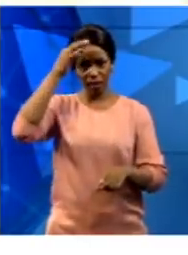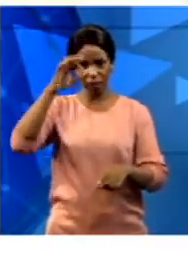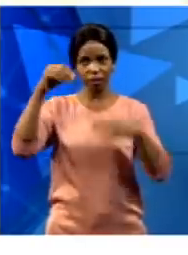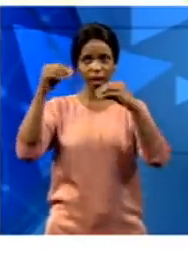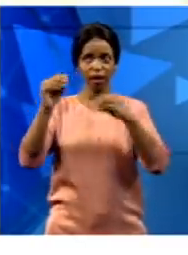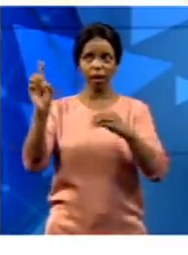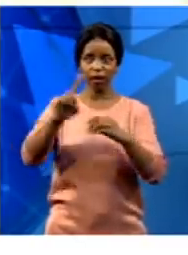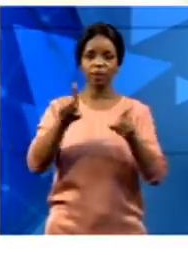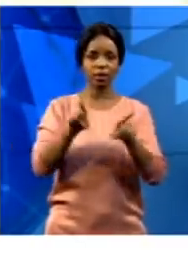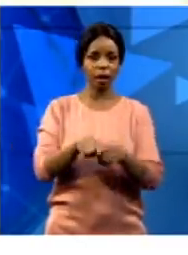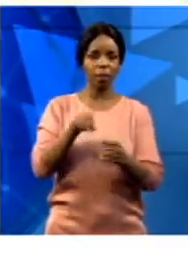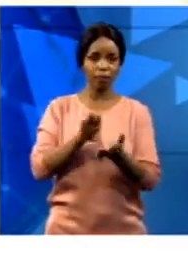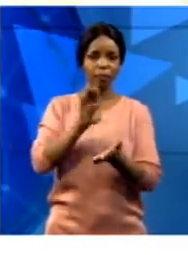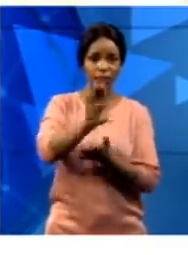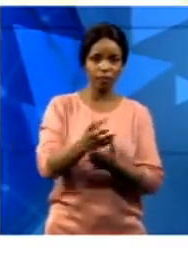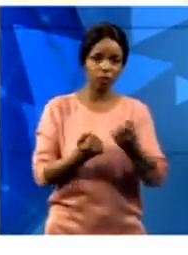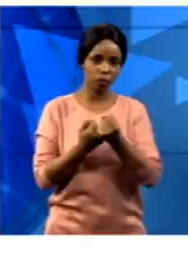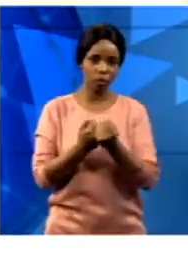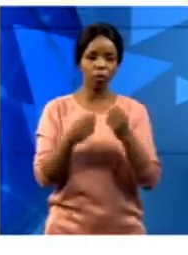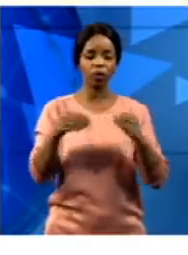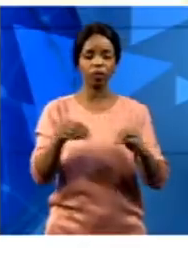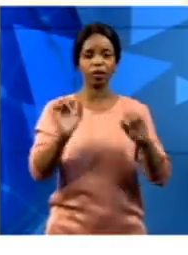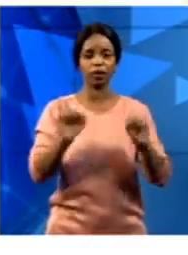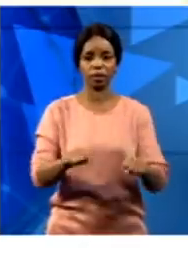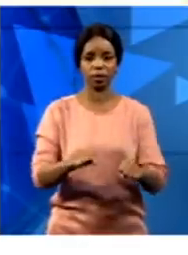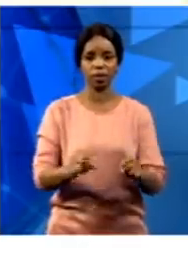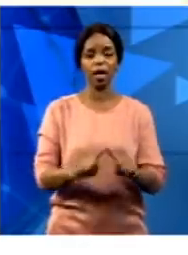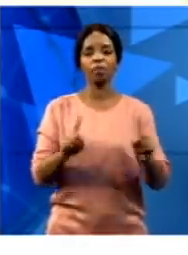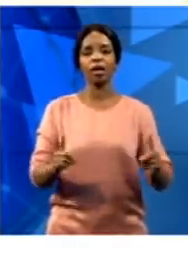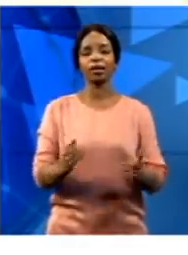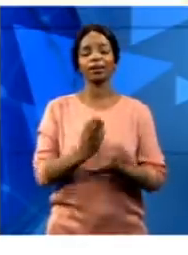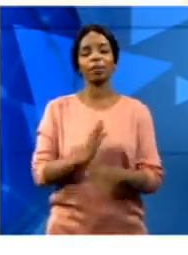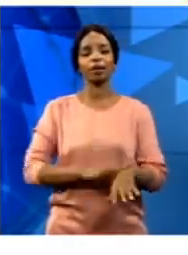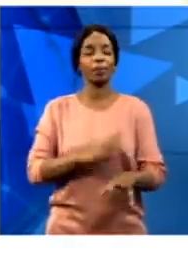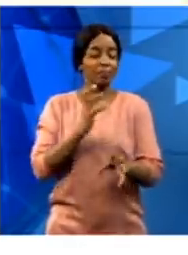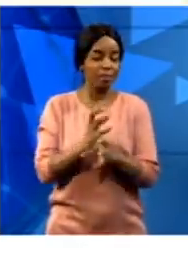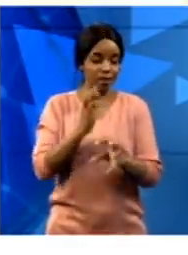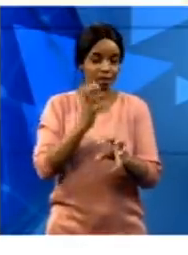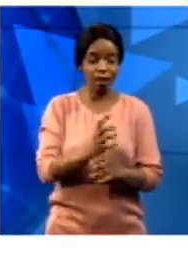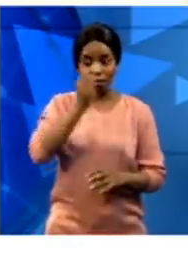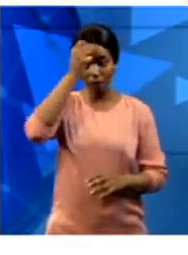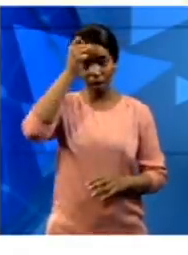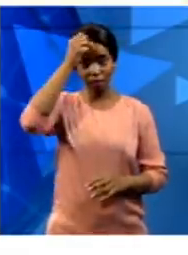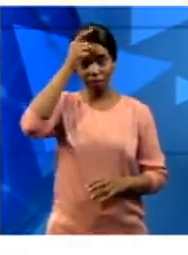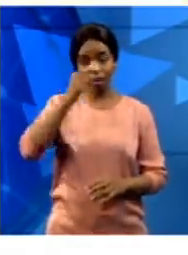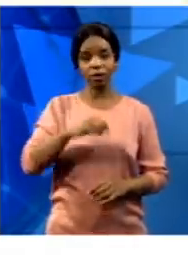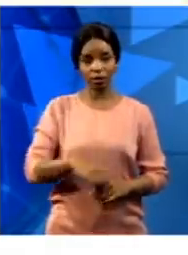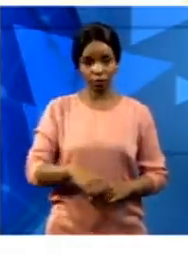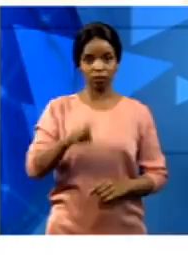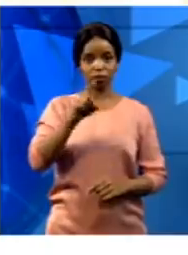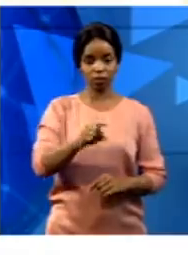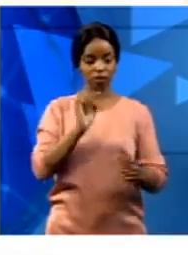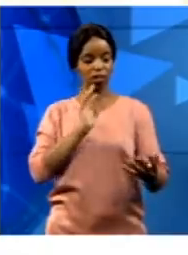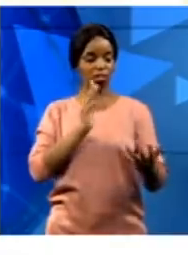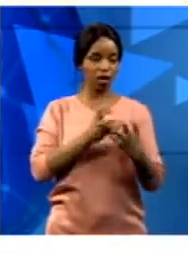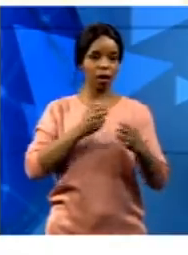to support business. As you say, it's sometimes difficult to understand which pieces are relevant to your business.